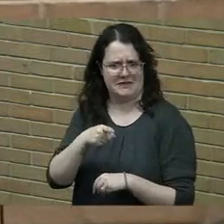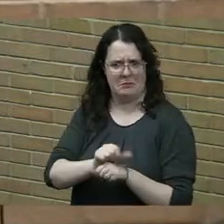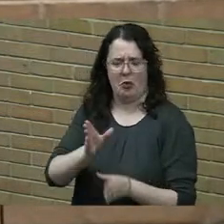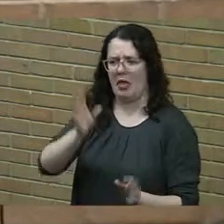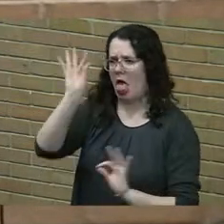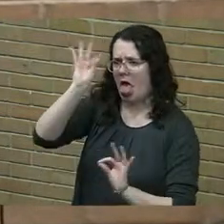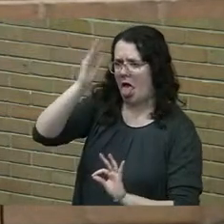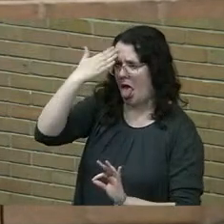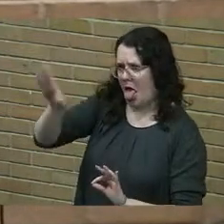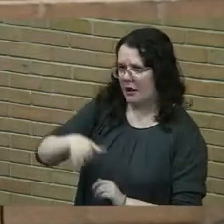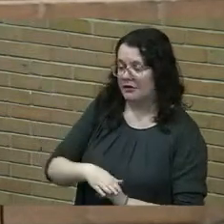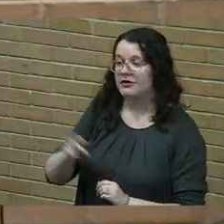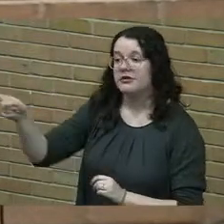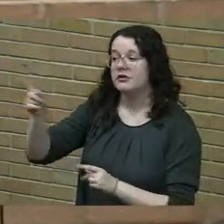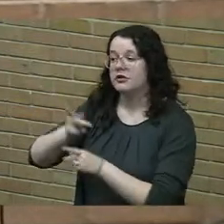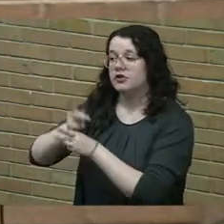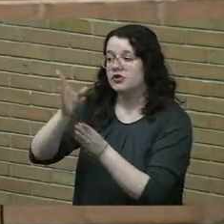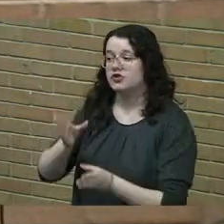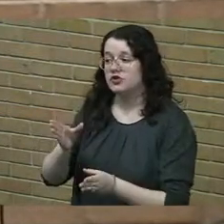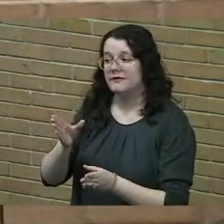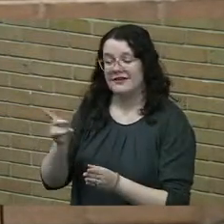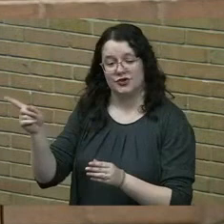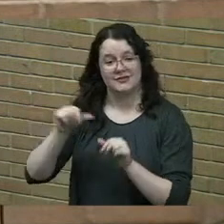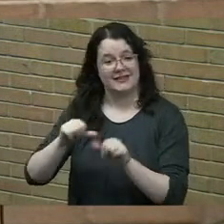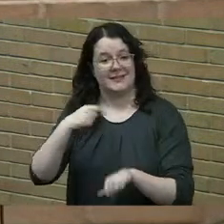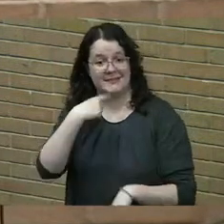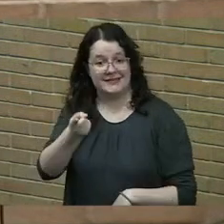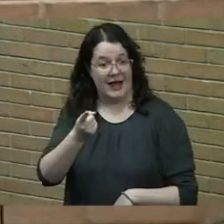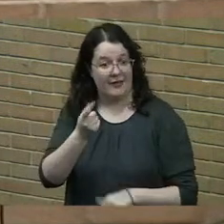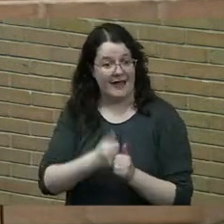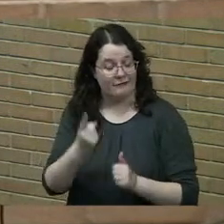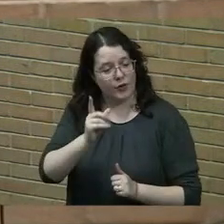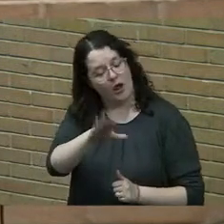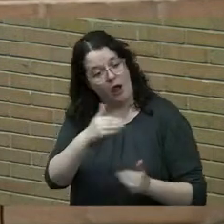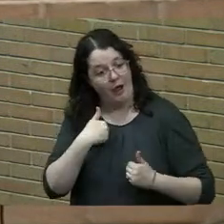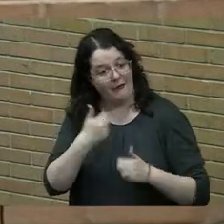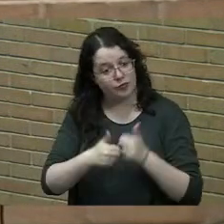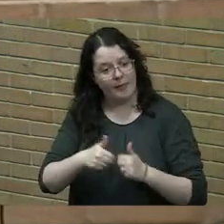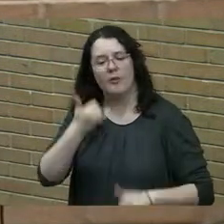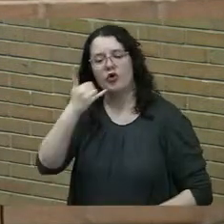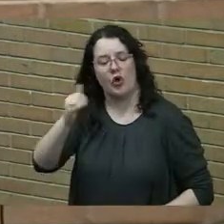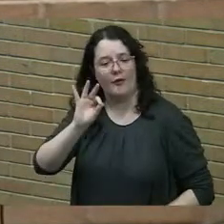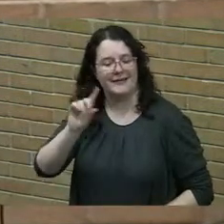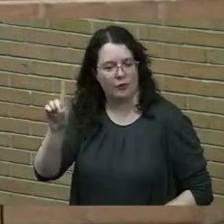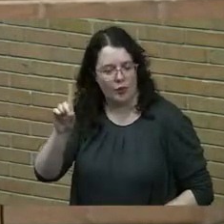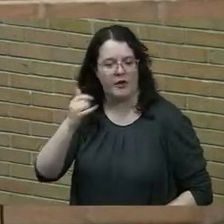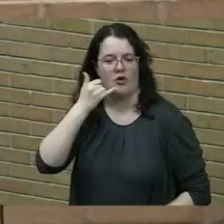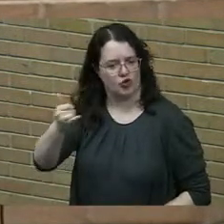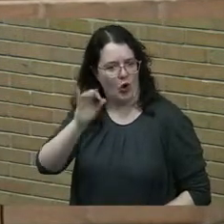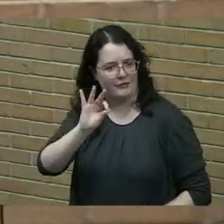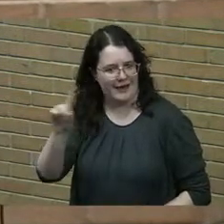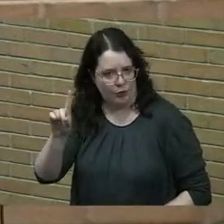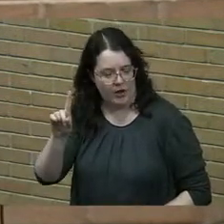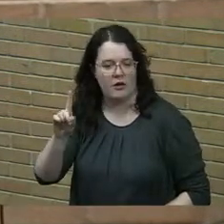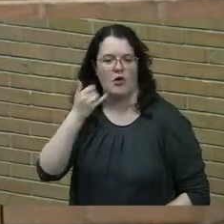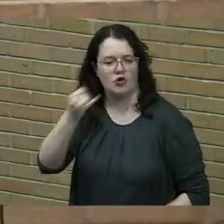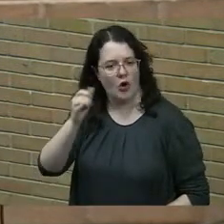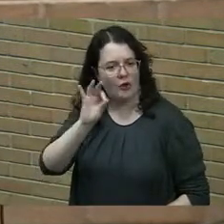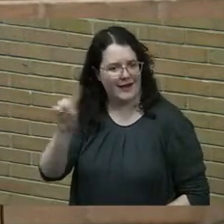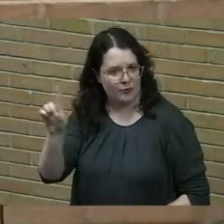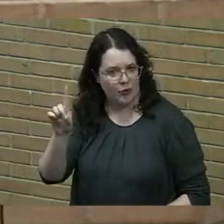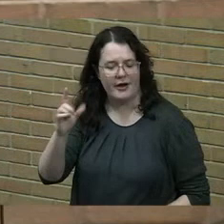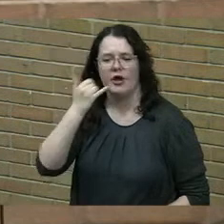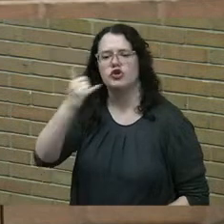the supervisor keeps telling everybody, whenever there's a problem, dial 911. Call somebody else to